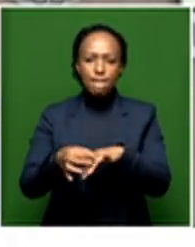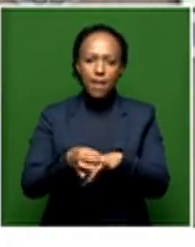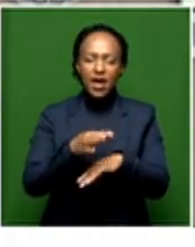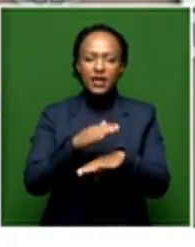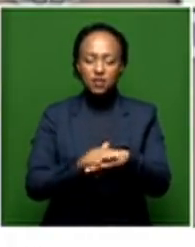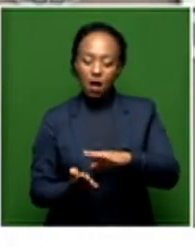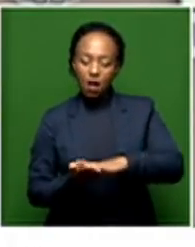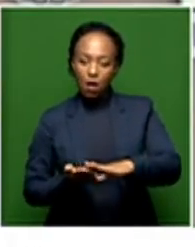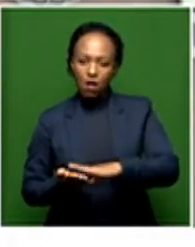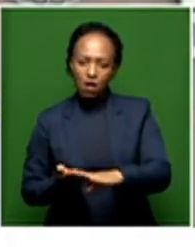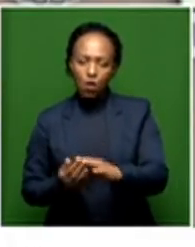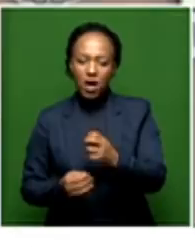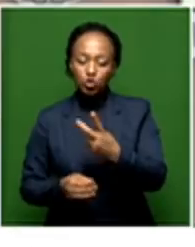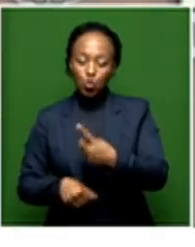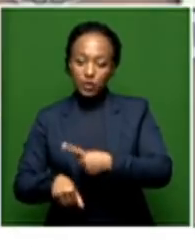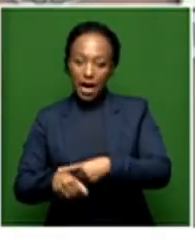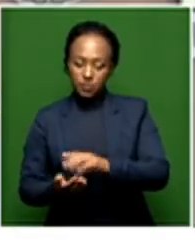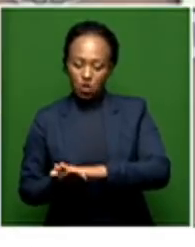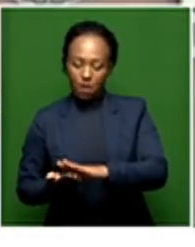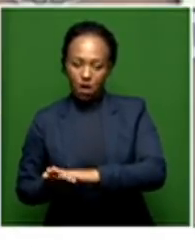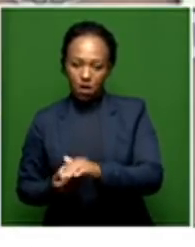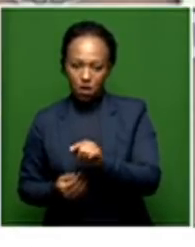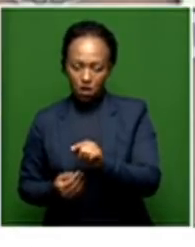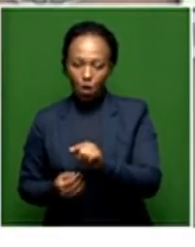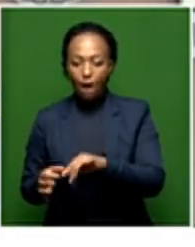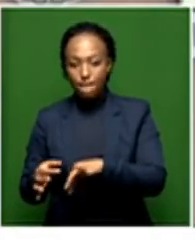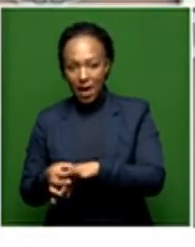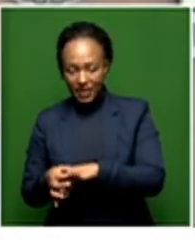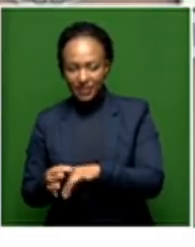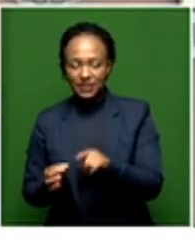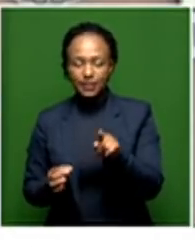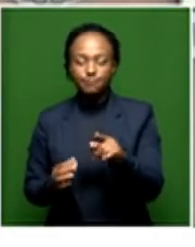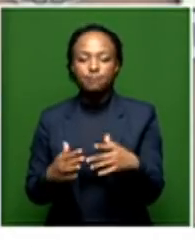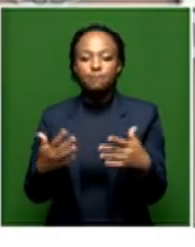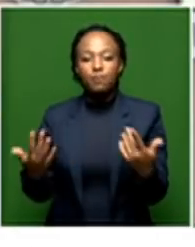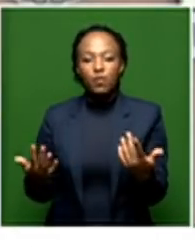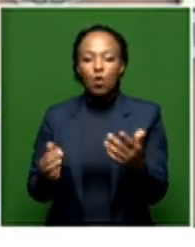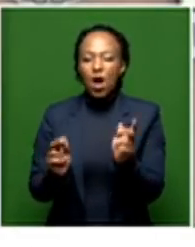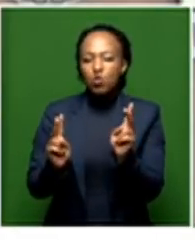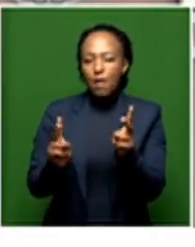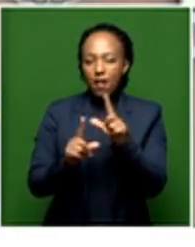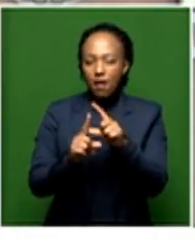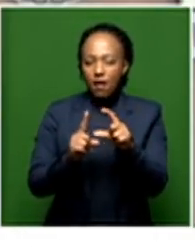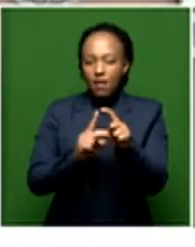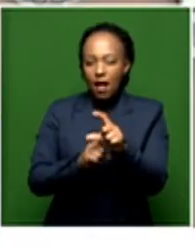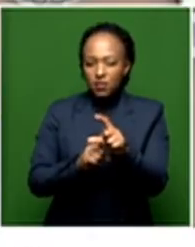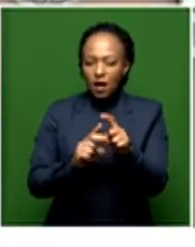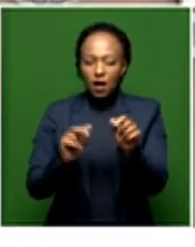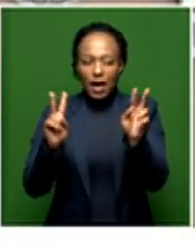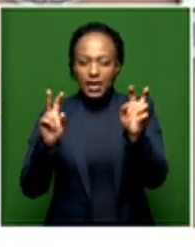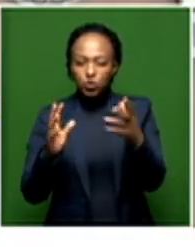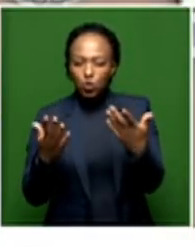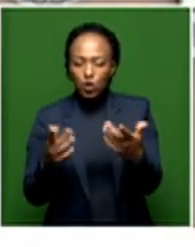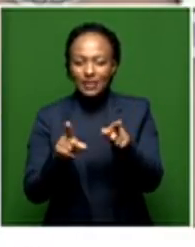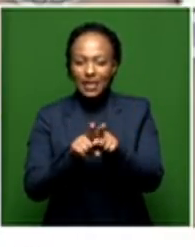we get married twice. So, and that seems to be the norm around cultural aspects, and also not